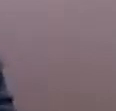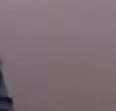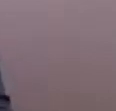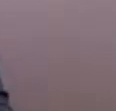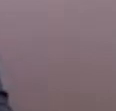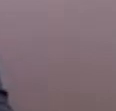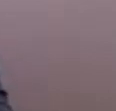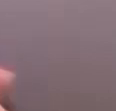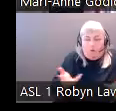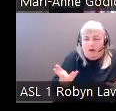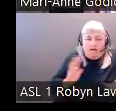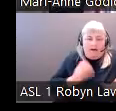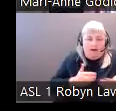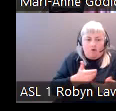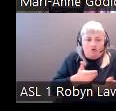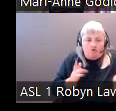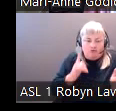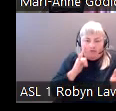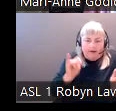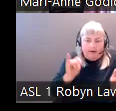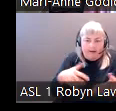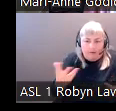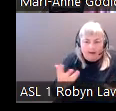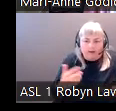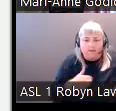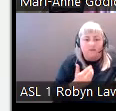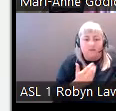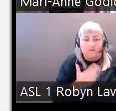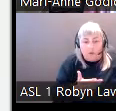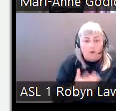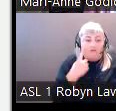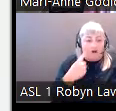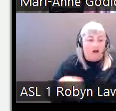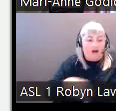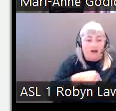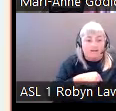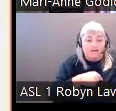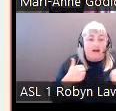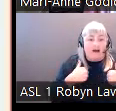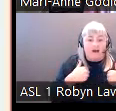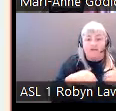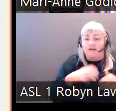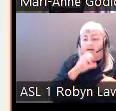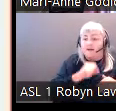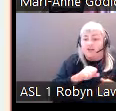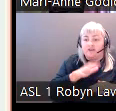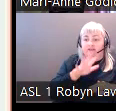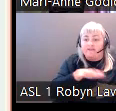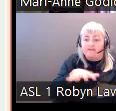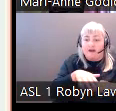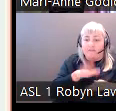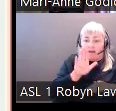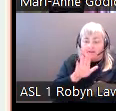see what our rooms look like. So for us, 55 plus, and clients have to